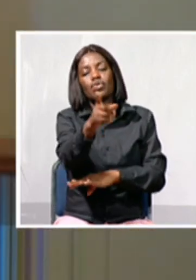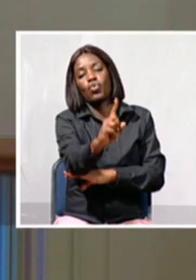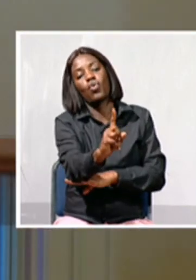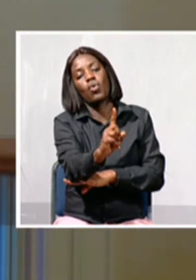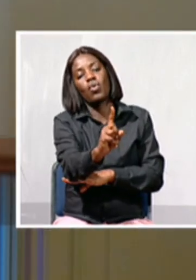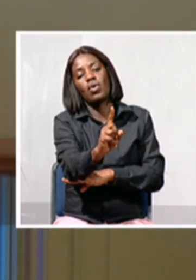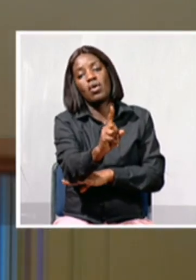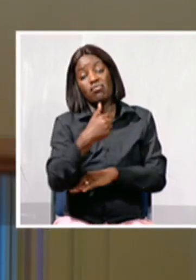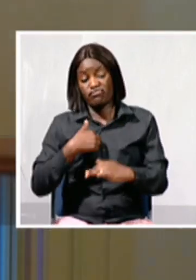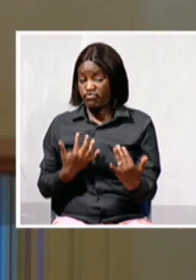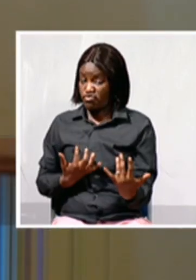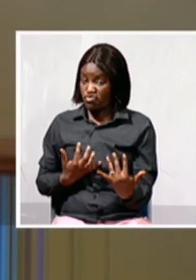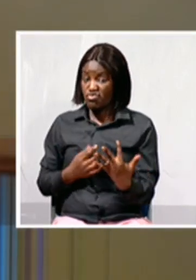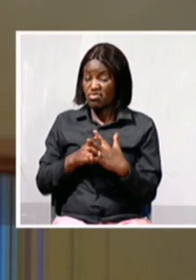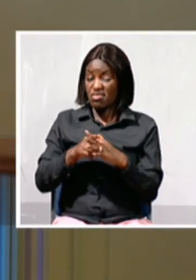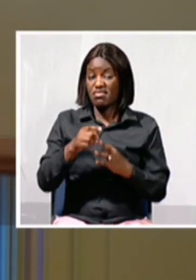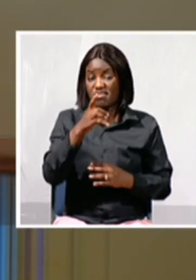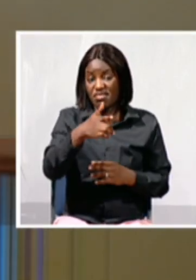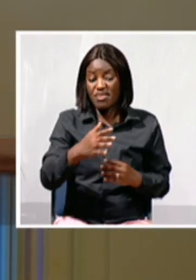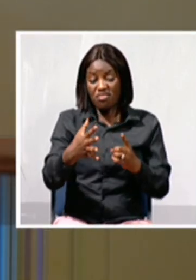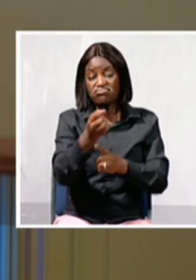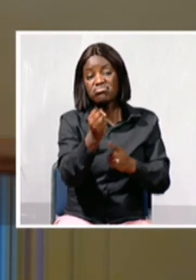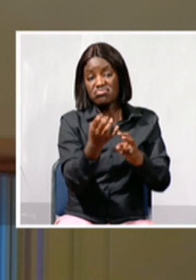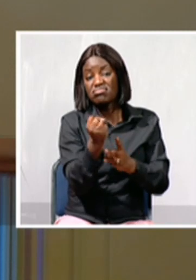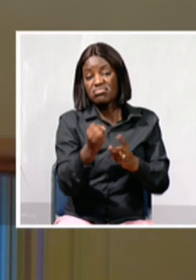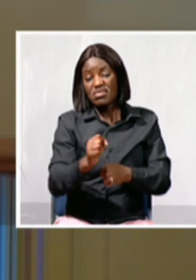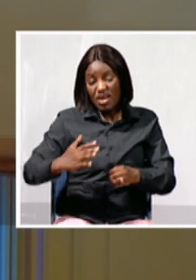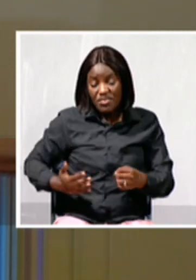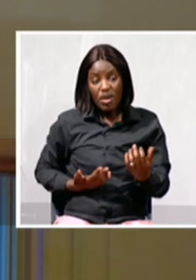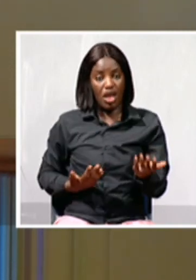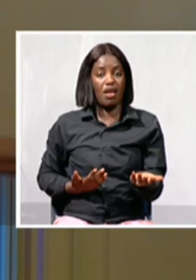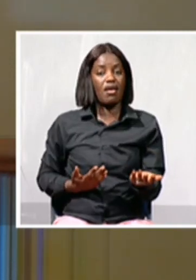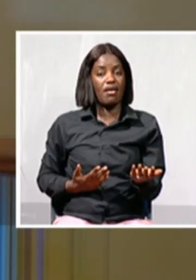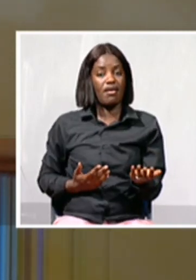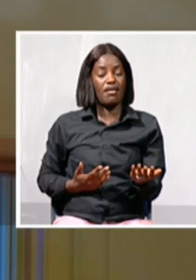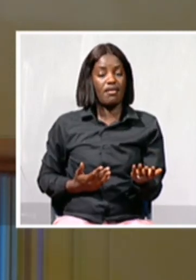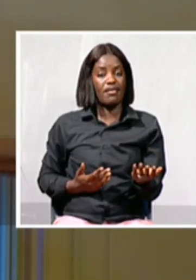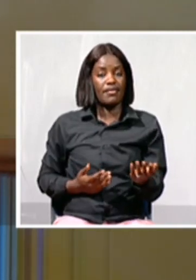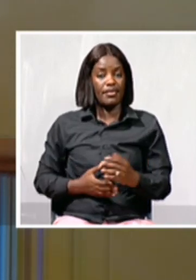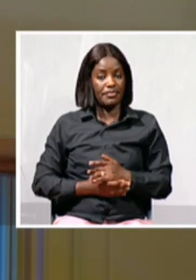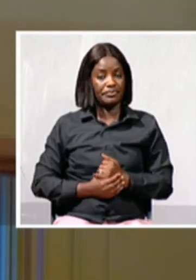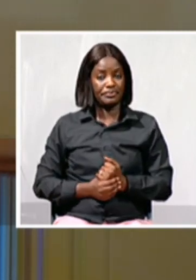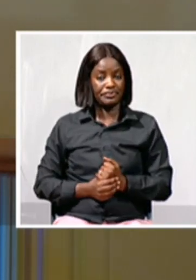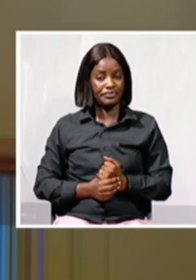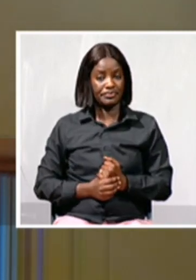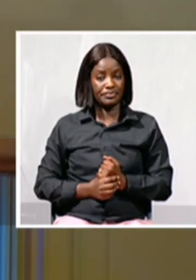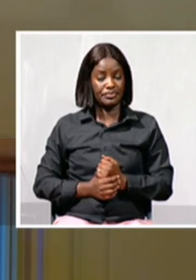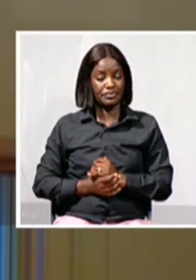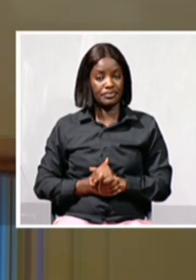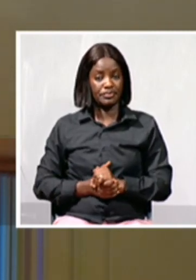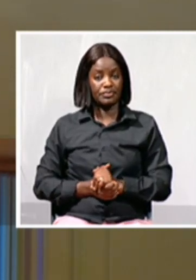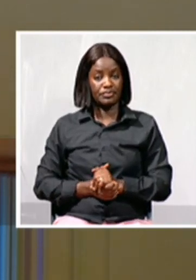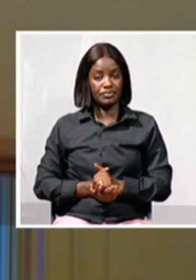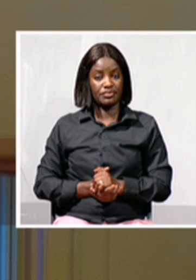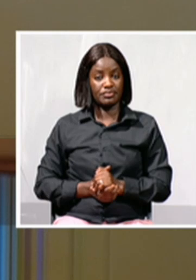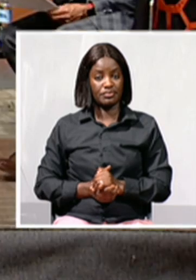the strategies and the convincing for me to stand up and go and vote, if I don't find it I